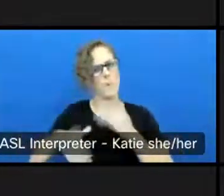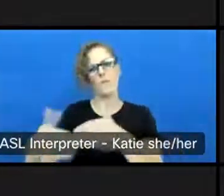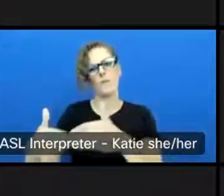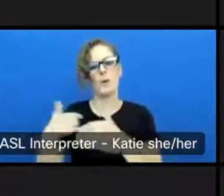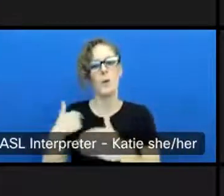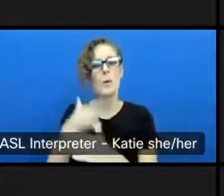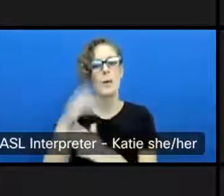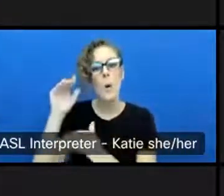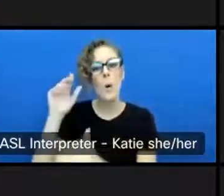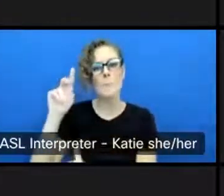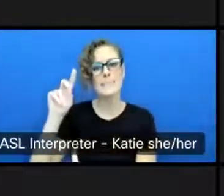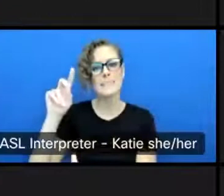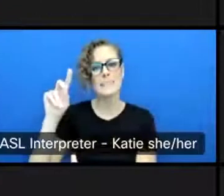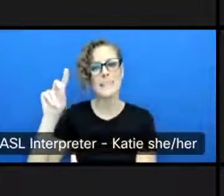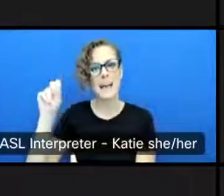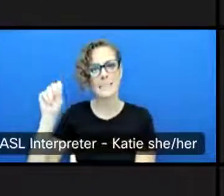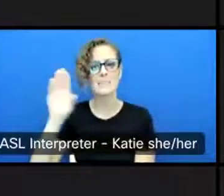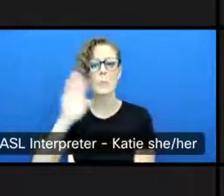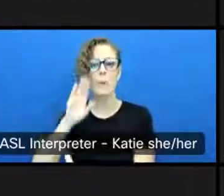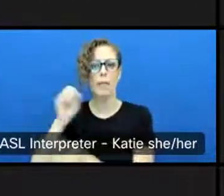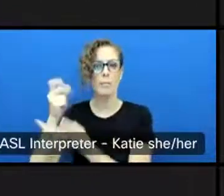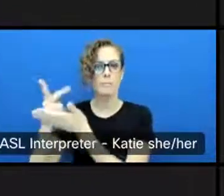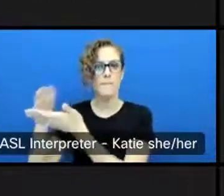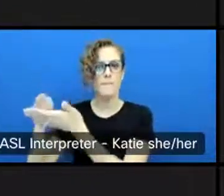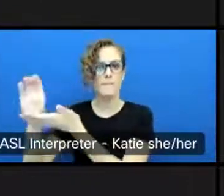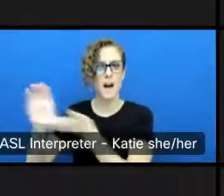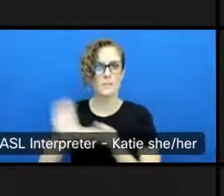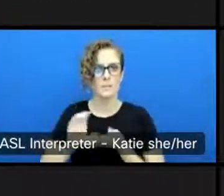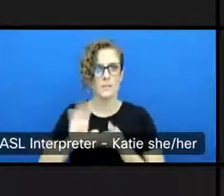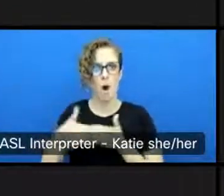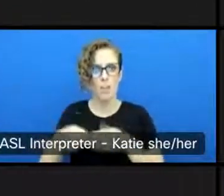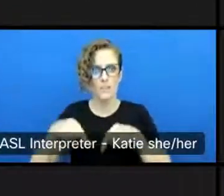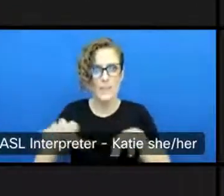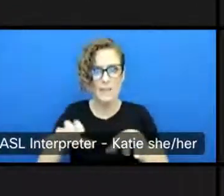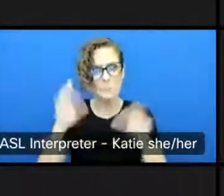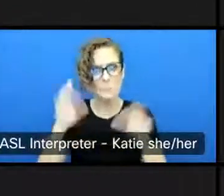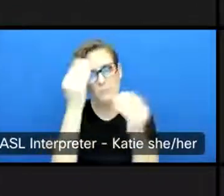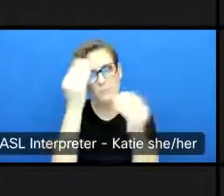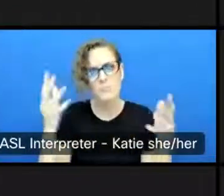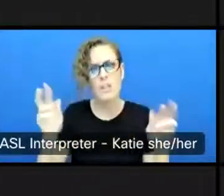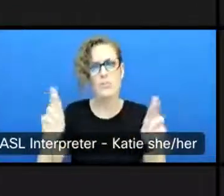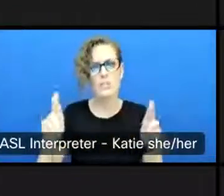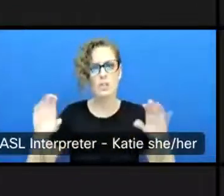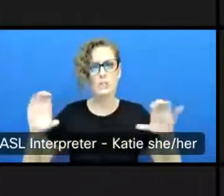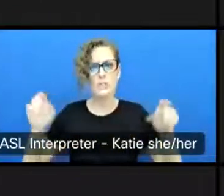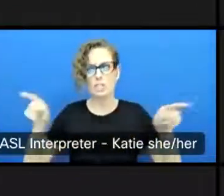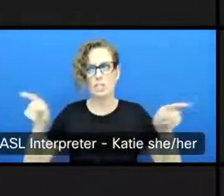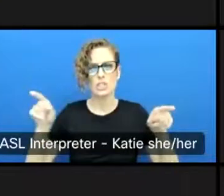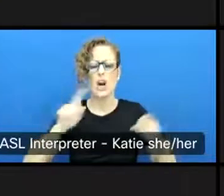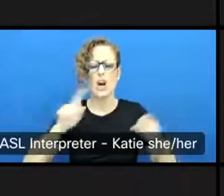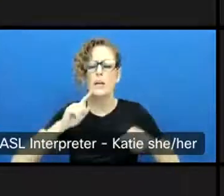Champa wasn't able to be present, but certainly has been very involved from UCP as well. And then again,